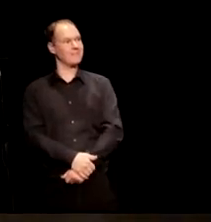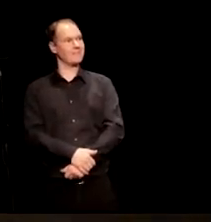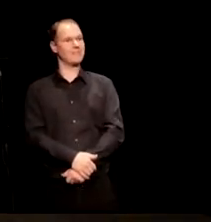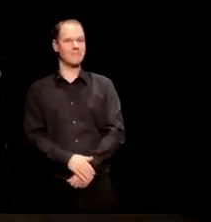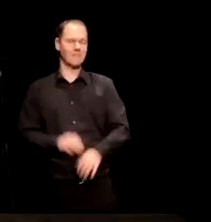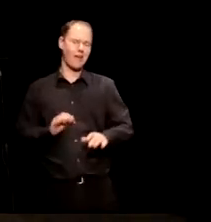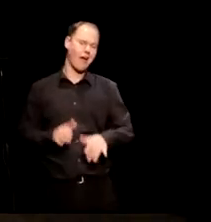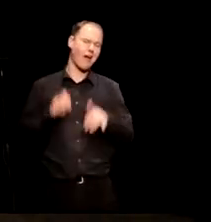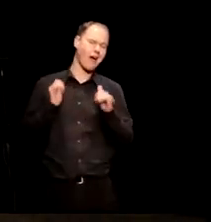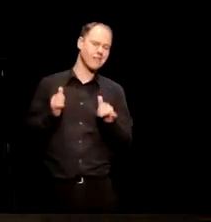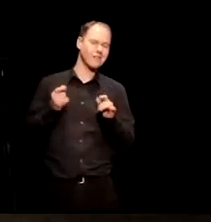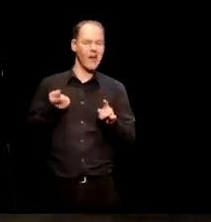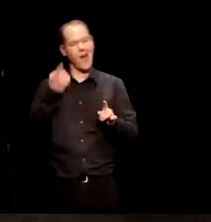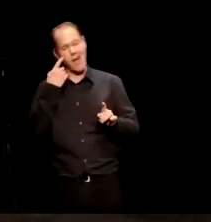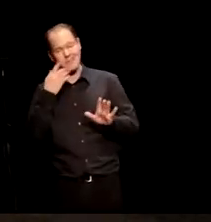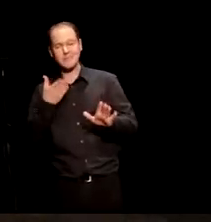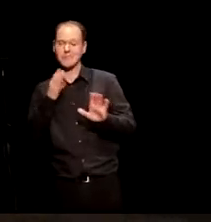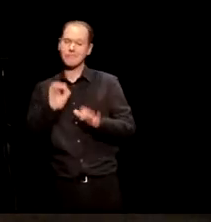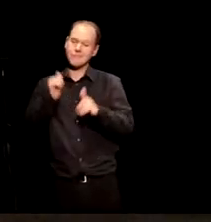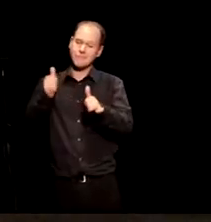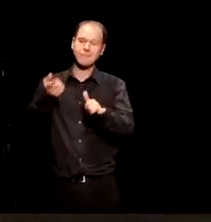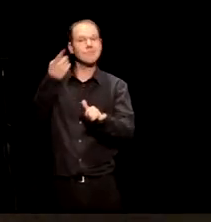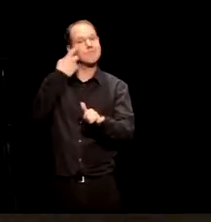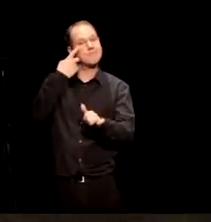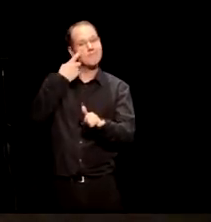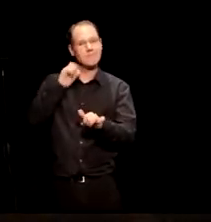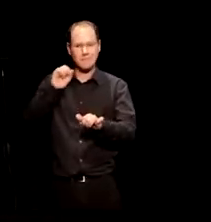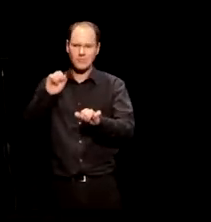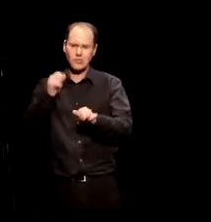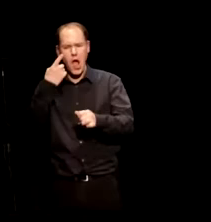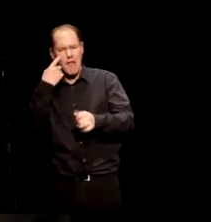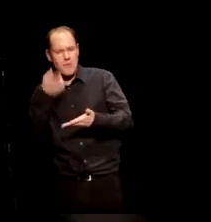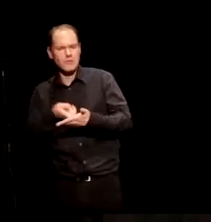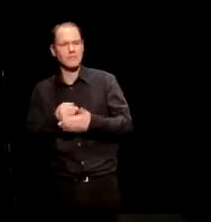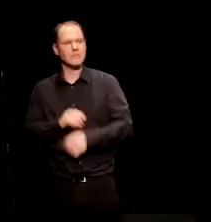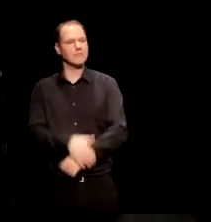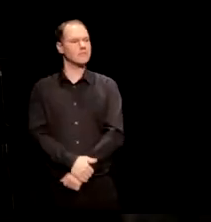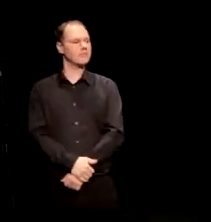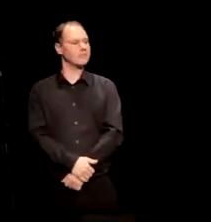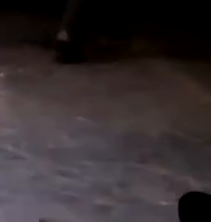All right, Mr. Lightfoot, I'll see about your case.